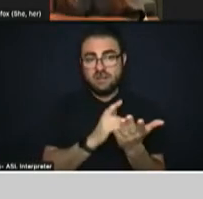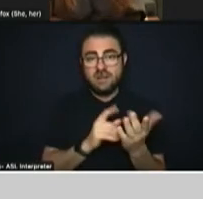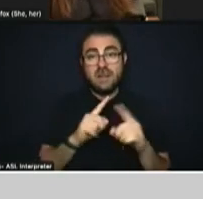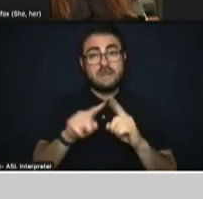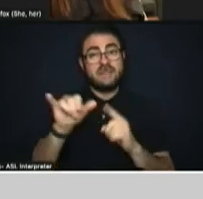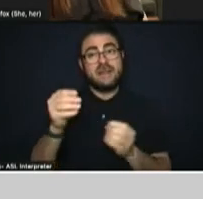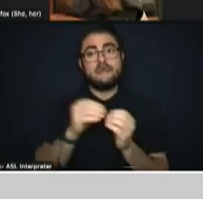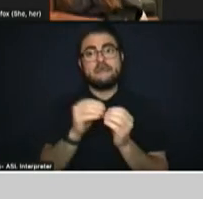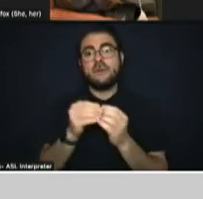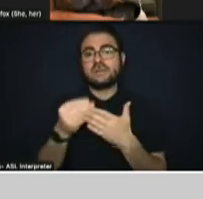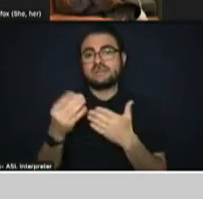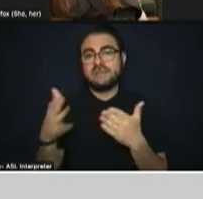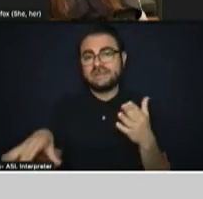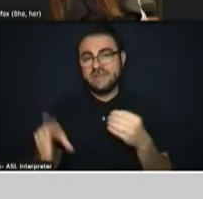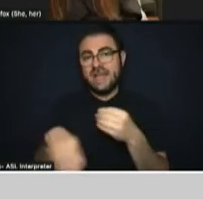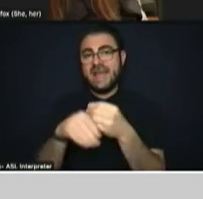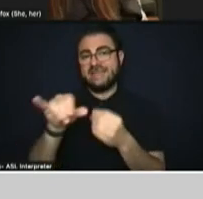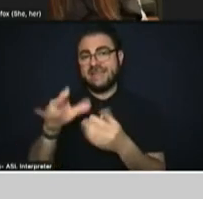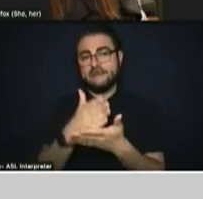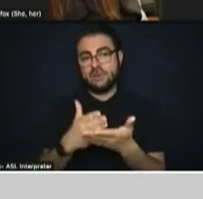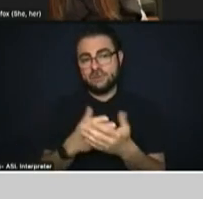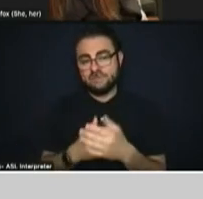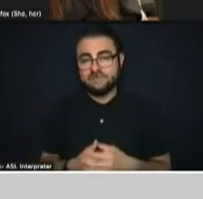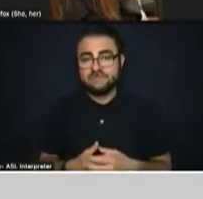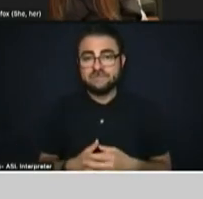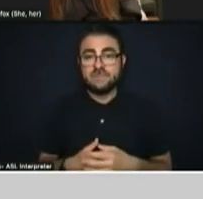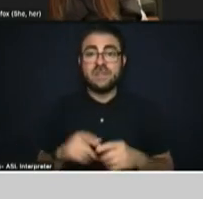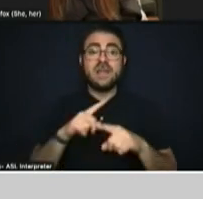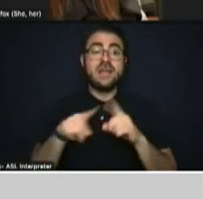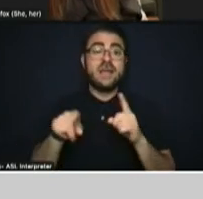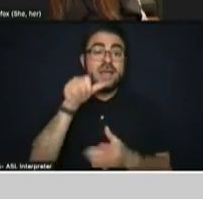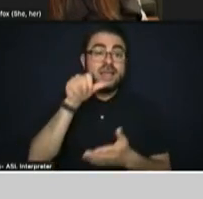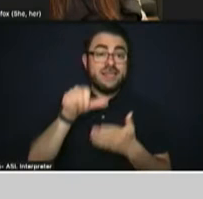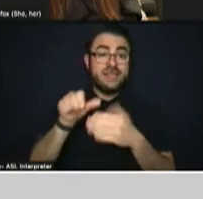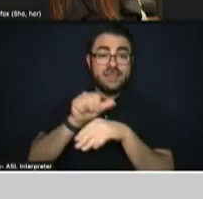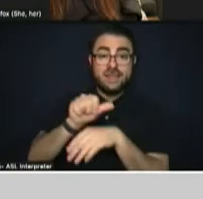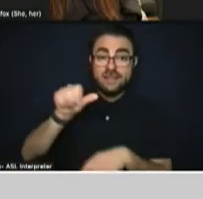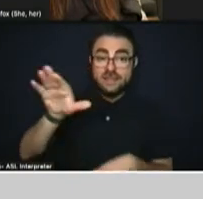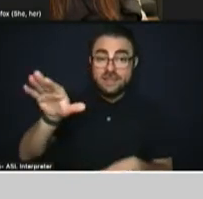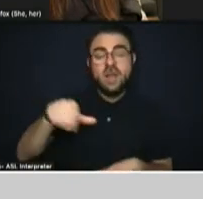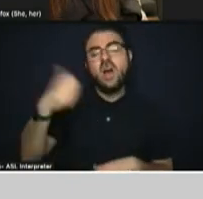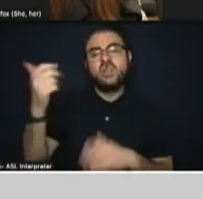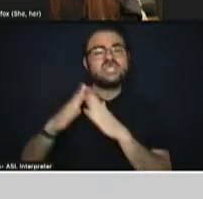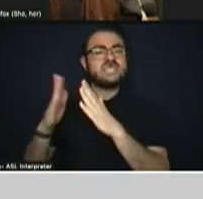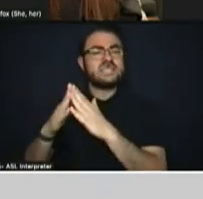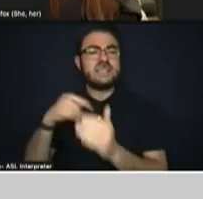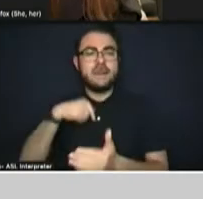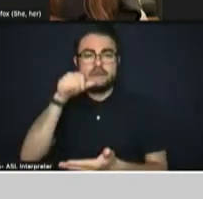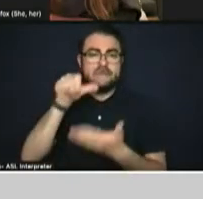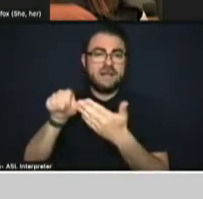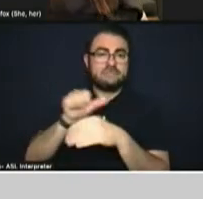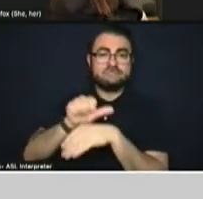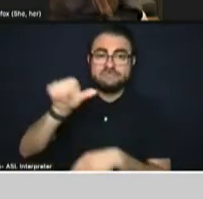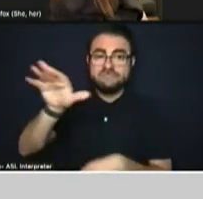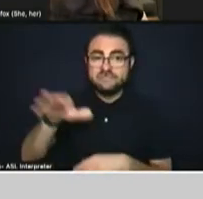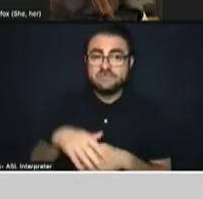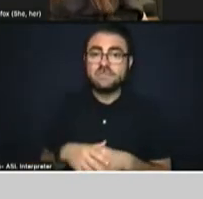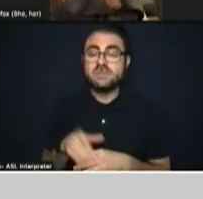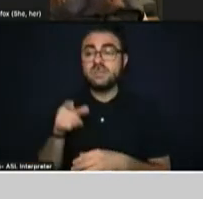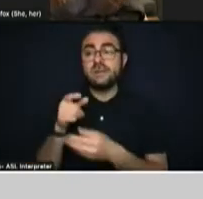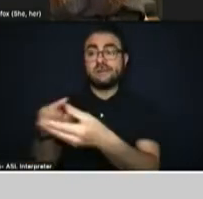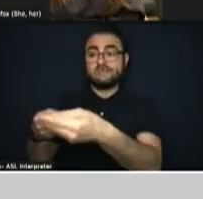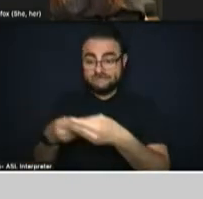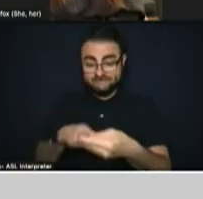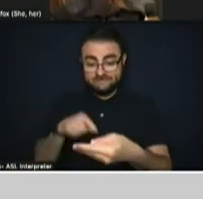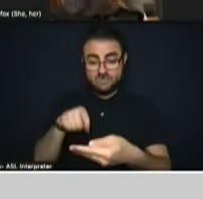adding that option. And but then they mailed a letter out in these other cities, including Portland, from the police chief saying, you had a recent encounter with one of my